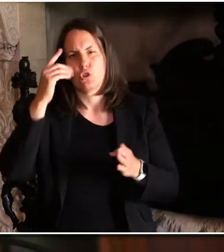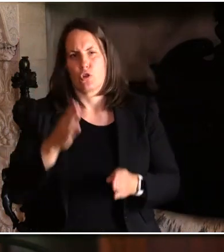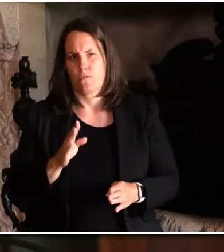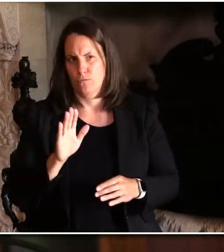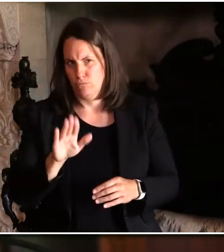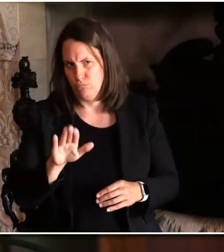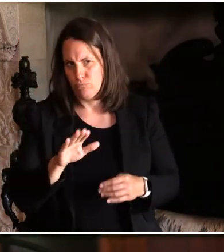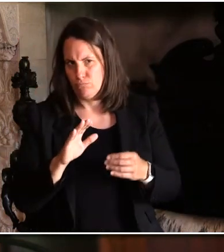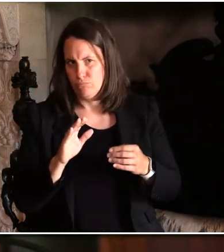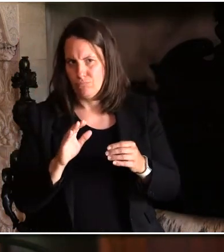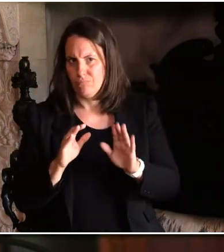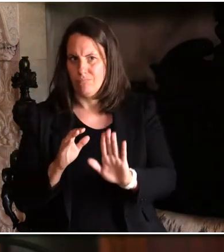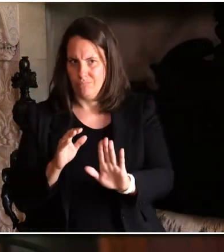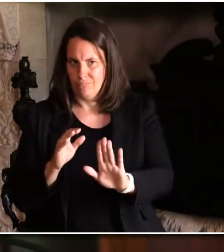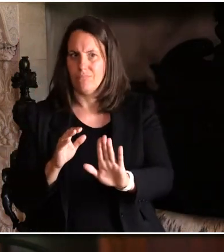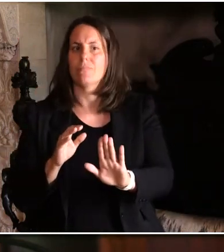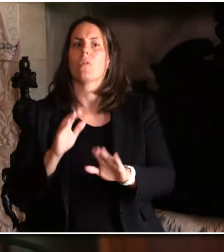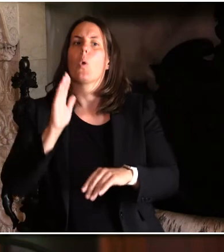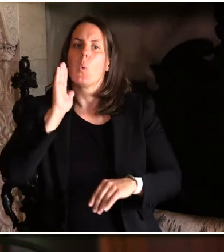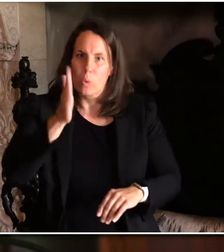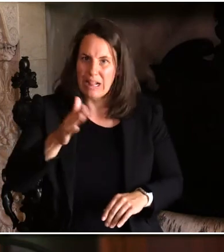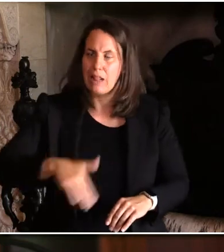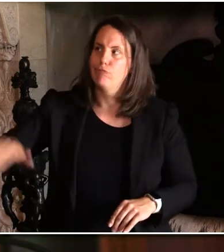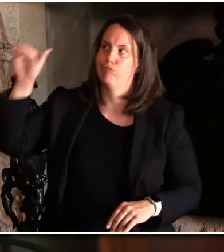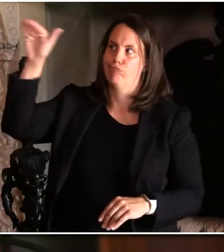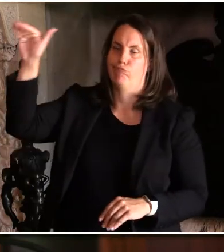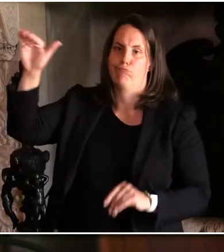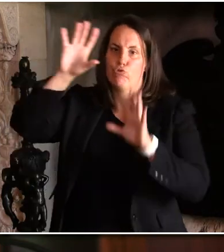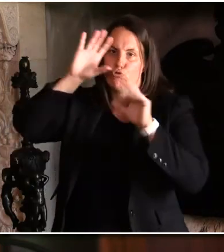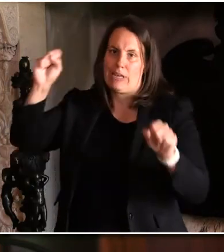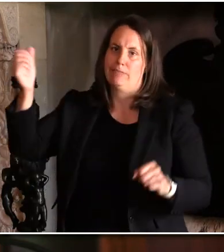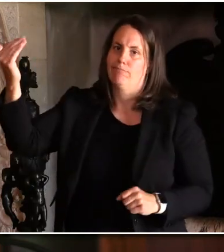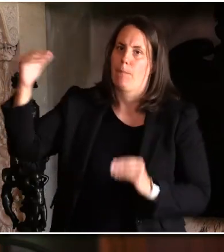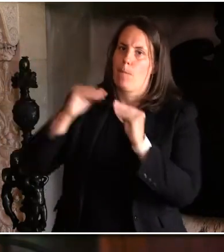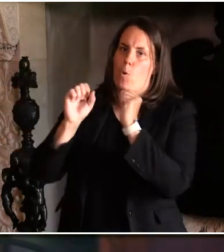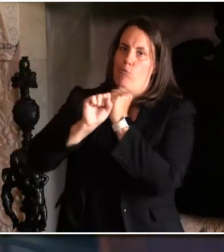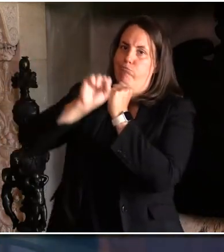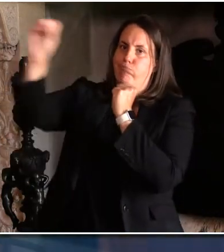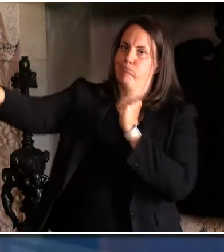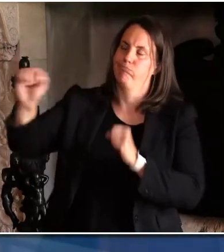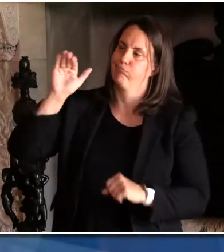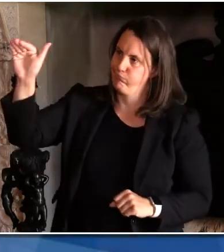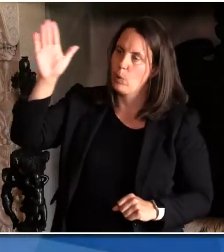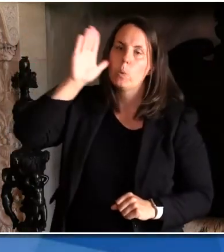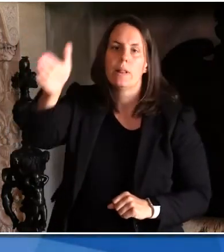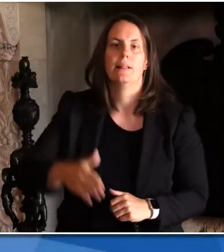Thank you, Sean. Now to Stephanie Hoff from WIS Politics. Stephanie?